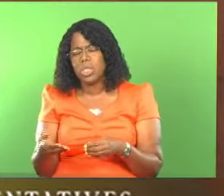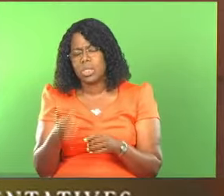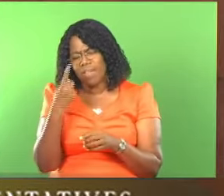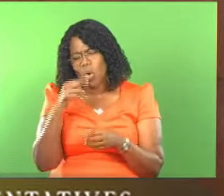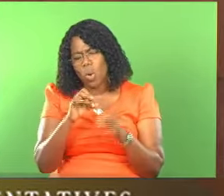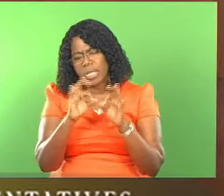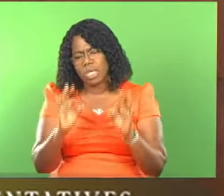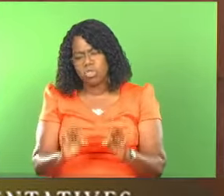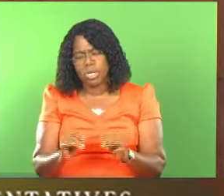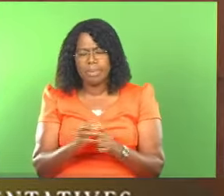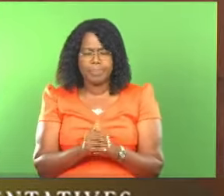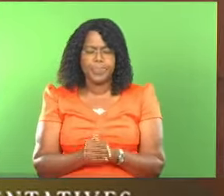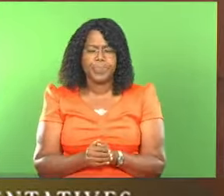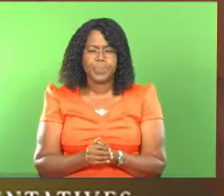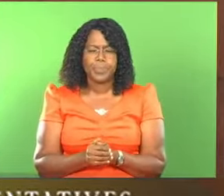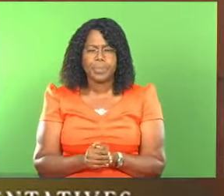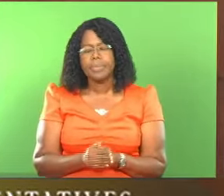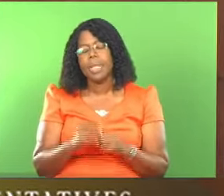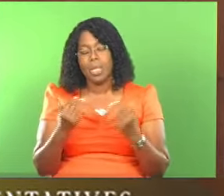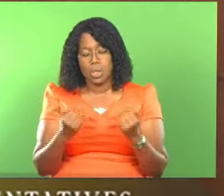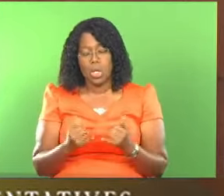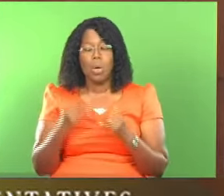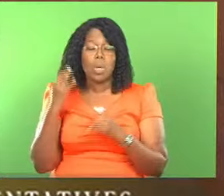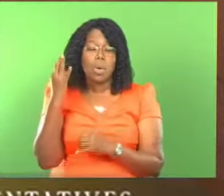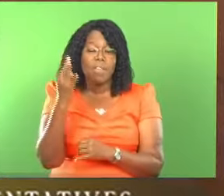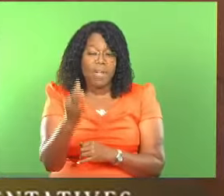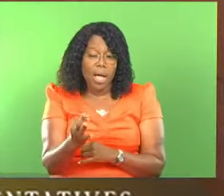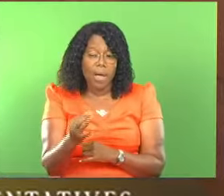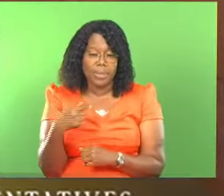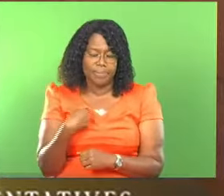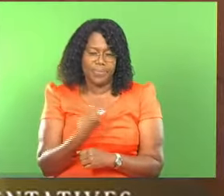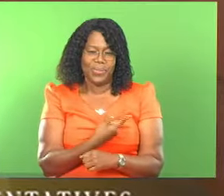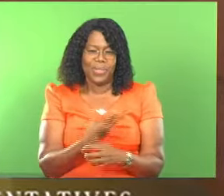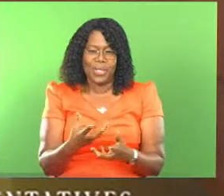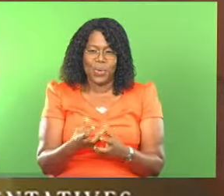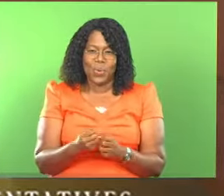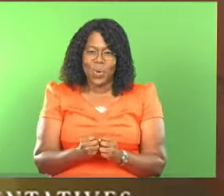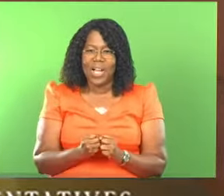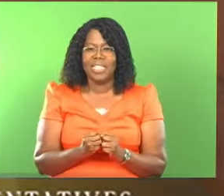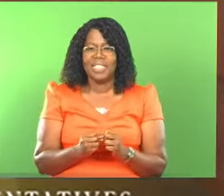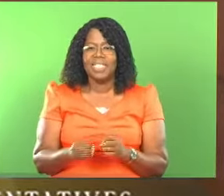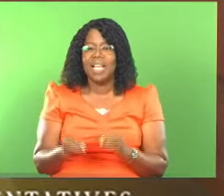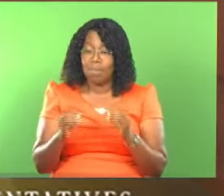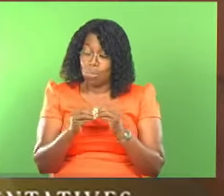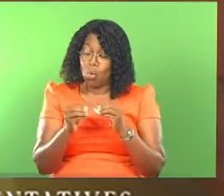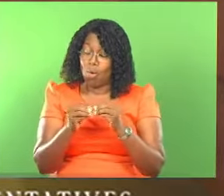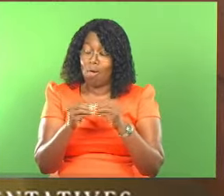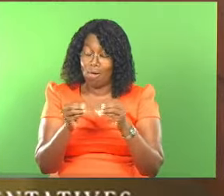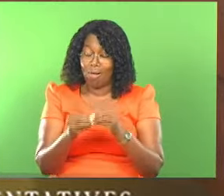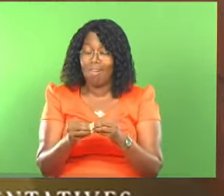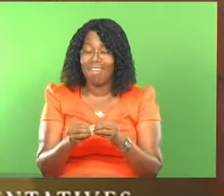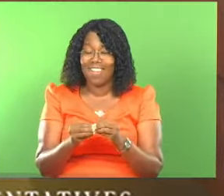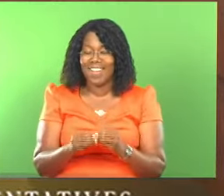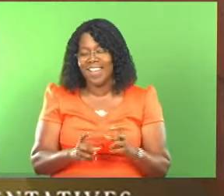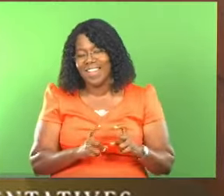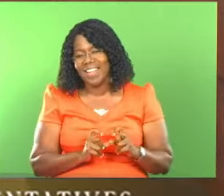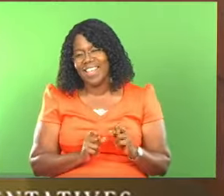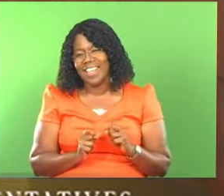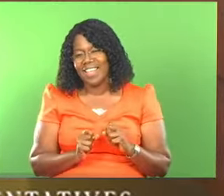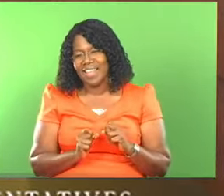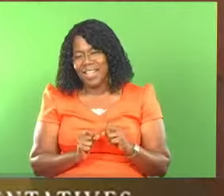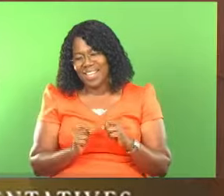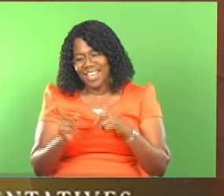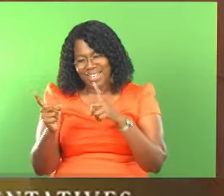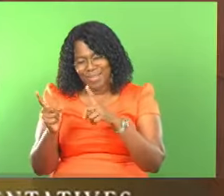from today, as we move ahead, we aim to expand our exports, Honorable Prime Minister, to tap into